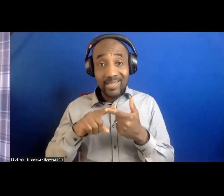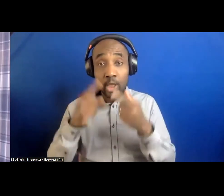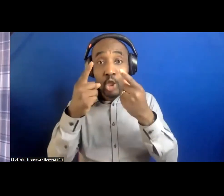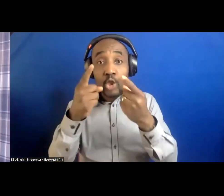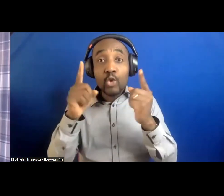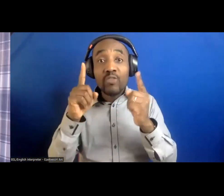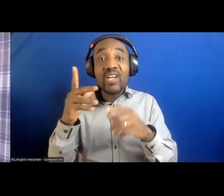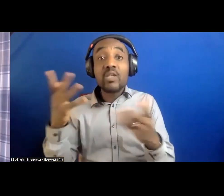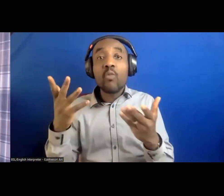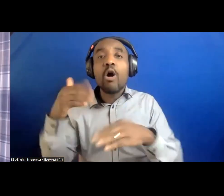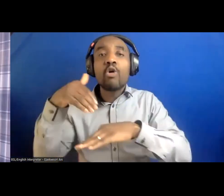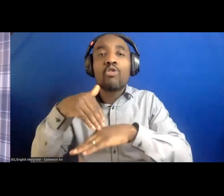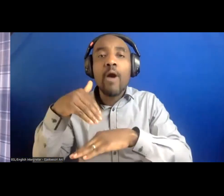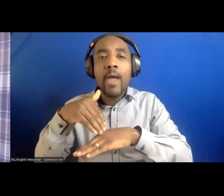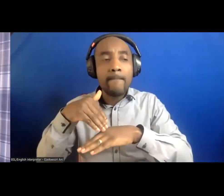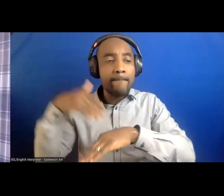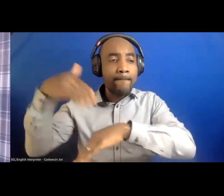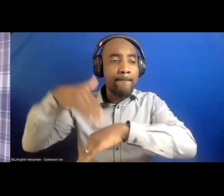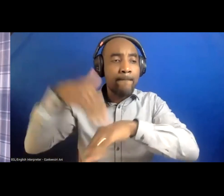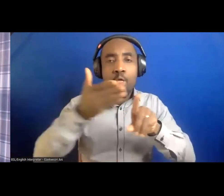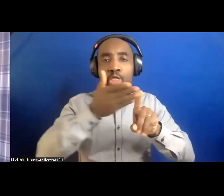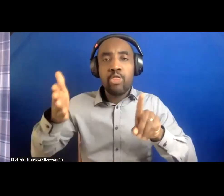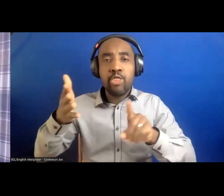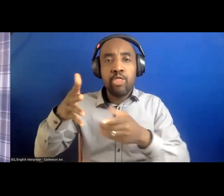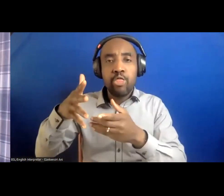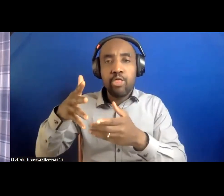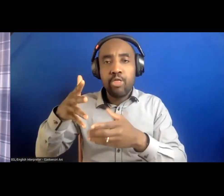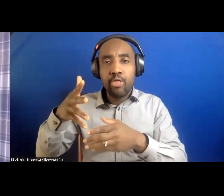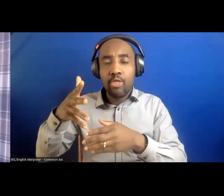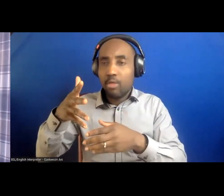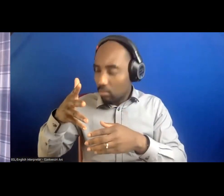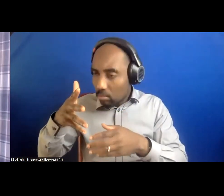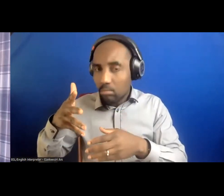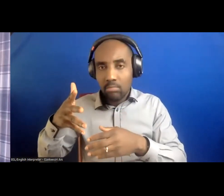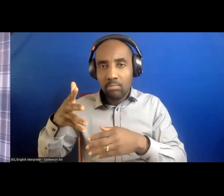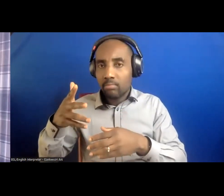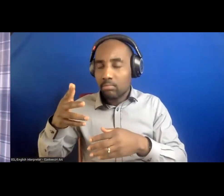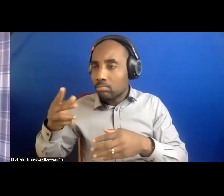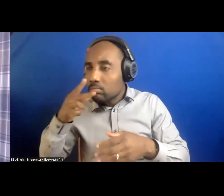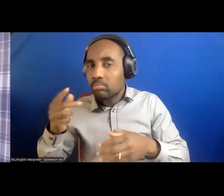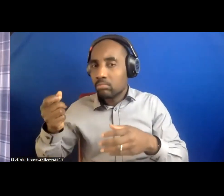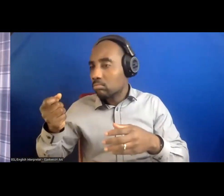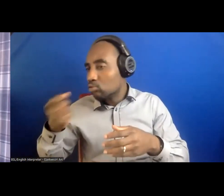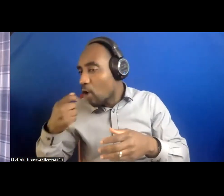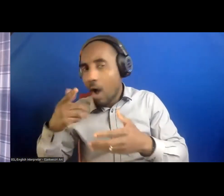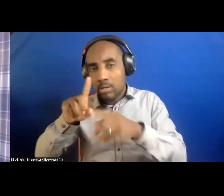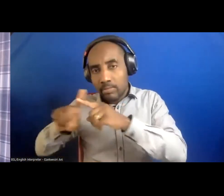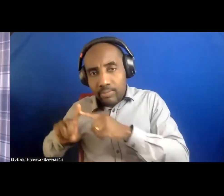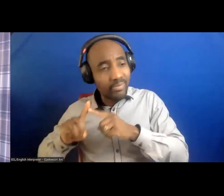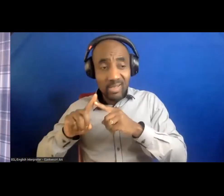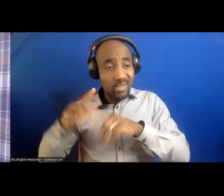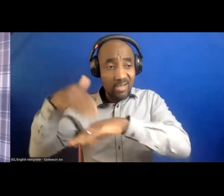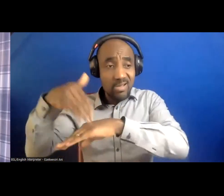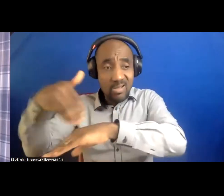crime, not realizing their full potential, not realizing the social, cultural, and economic benefit that they can